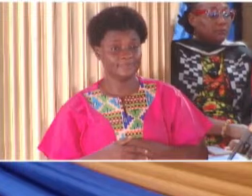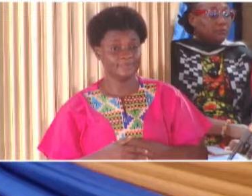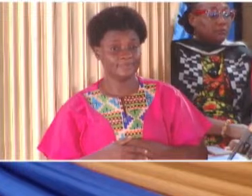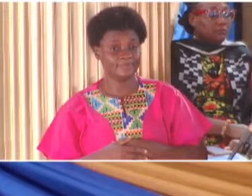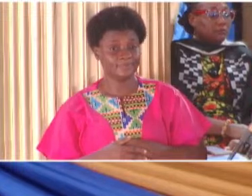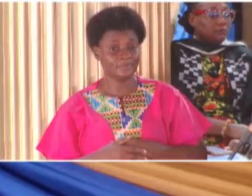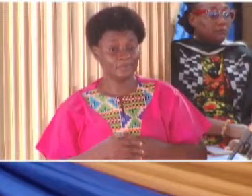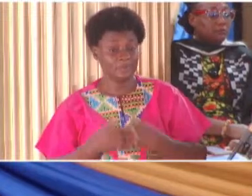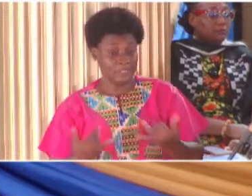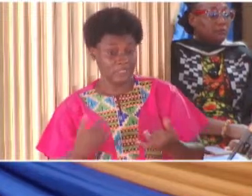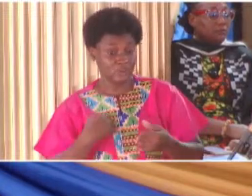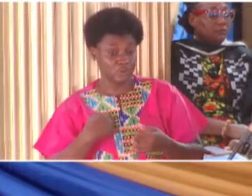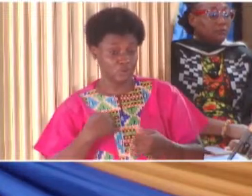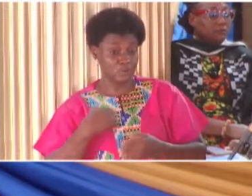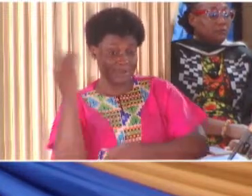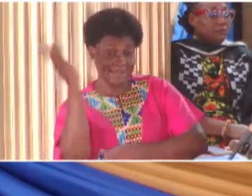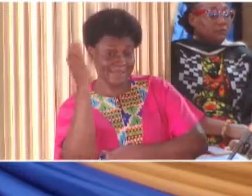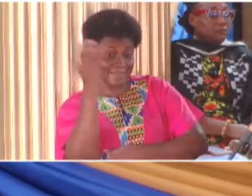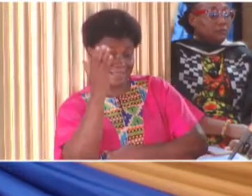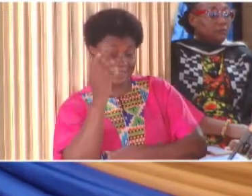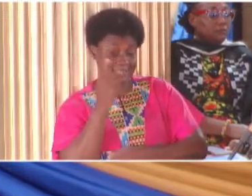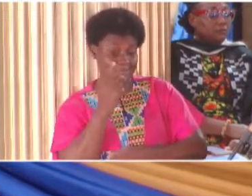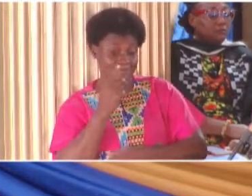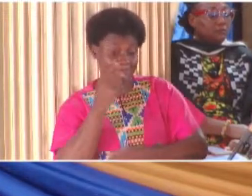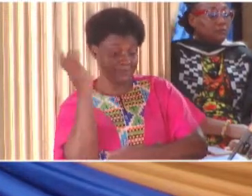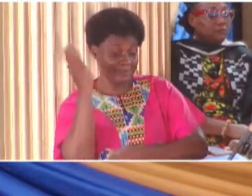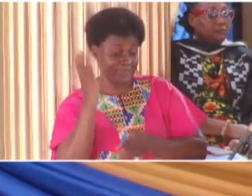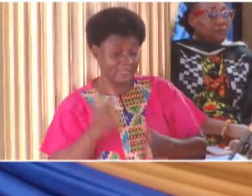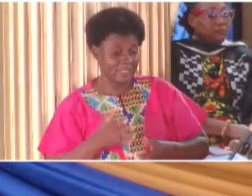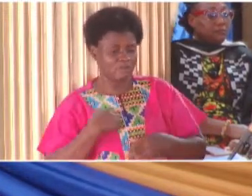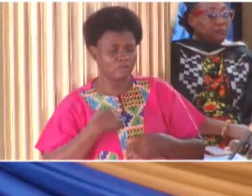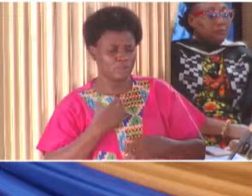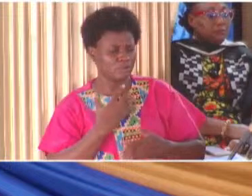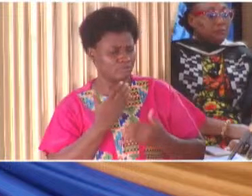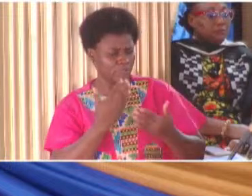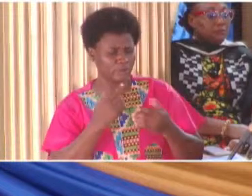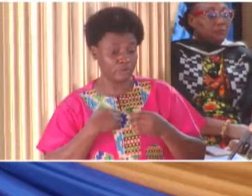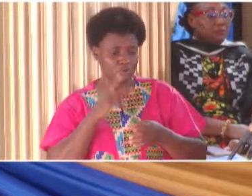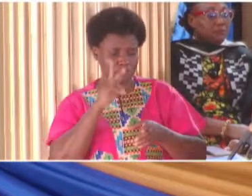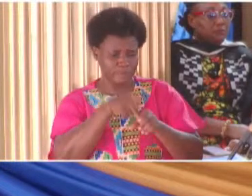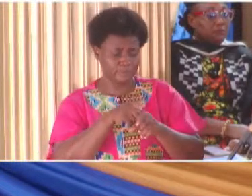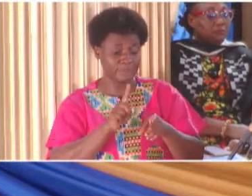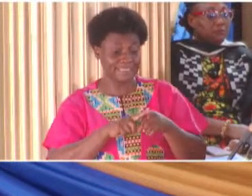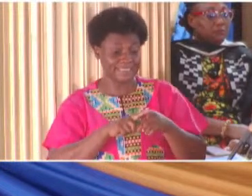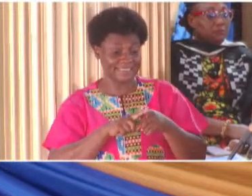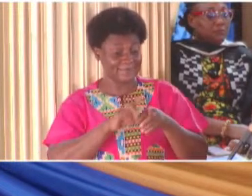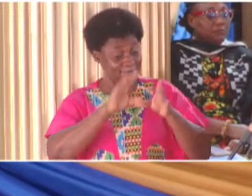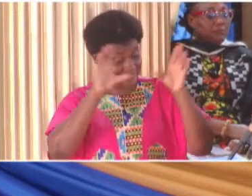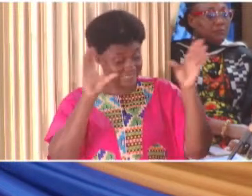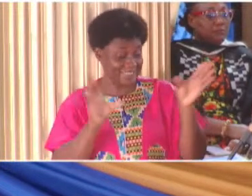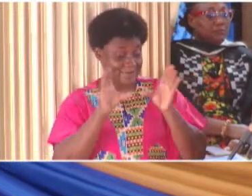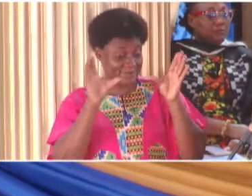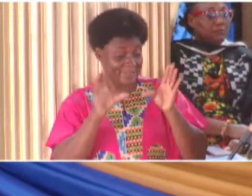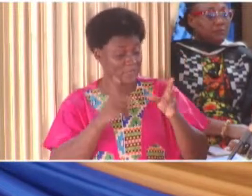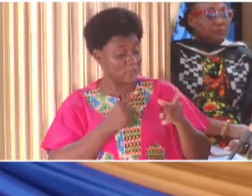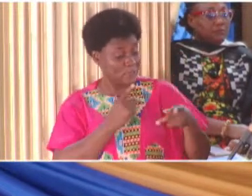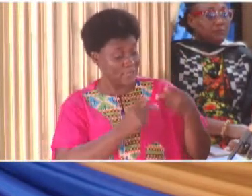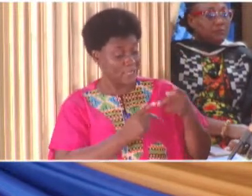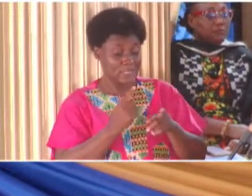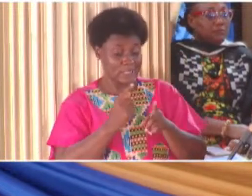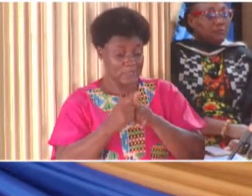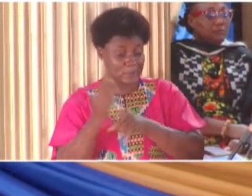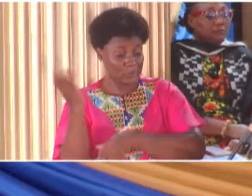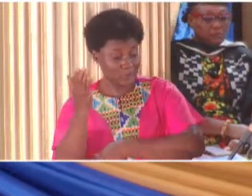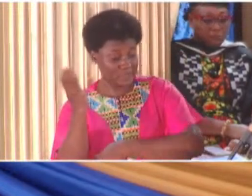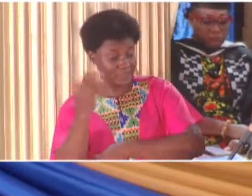To our guest speaker for the day, we appreciate your presence and participation in the ceremony and your kind words to